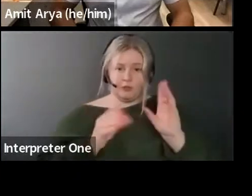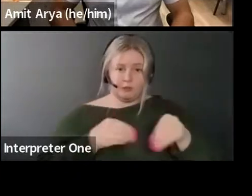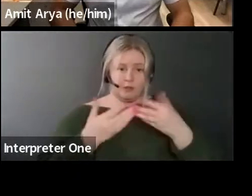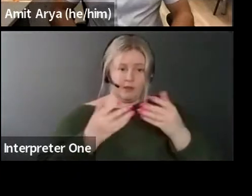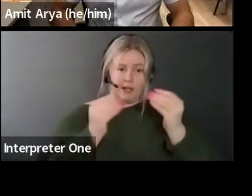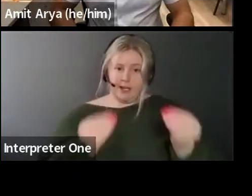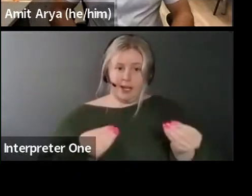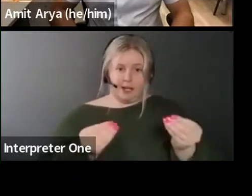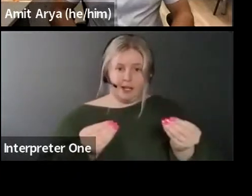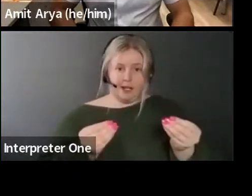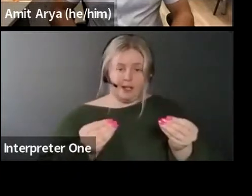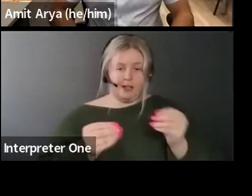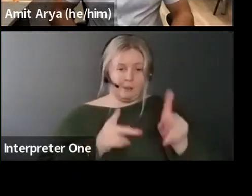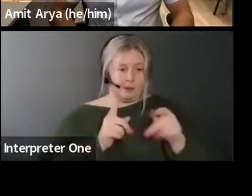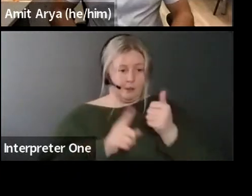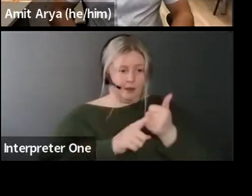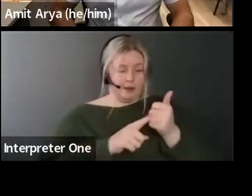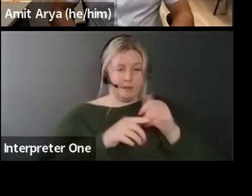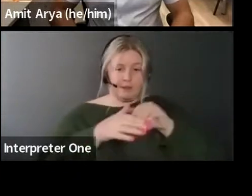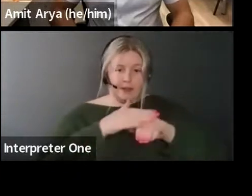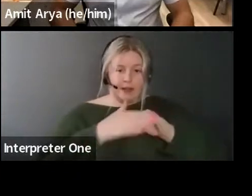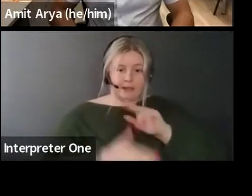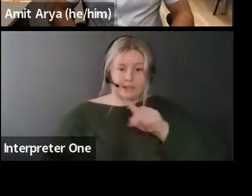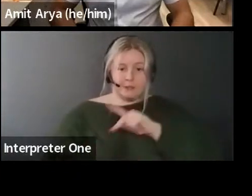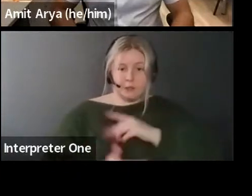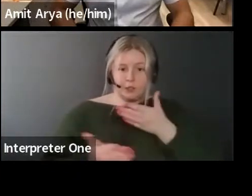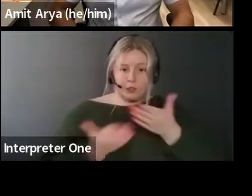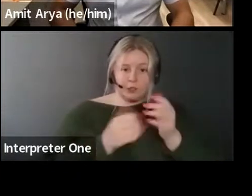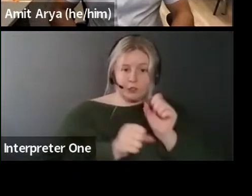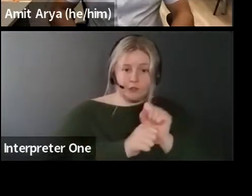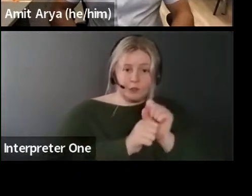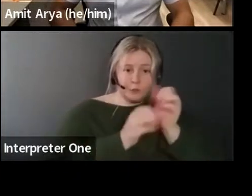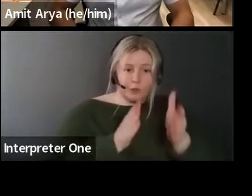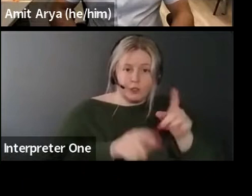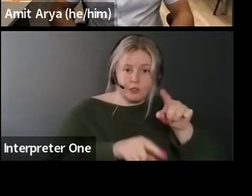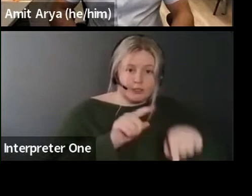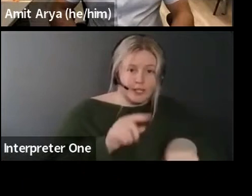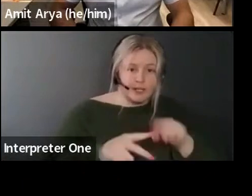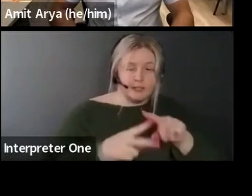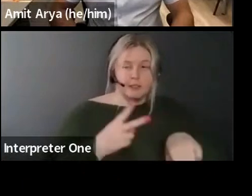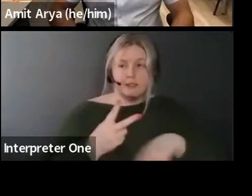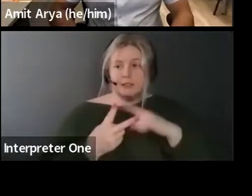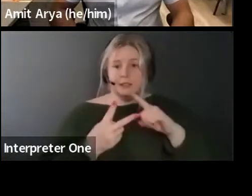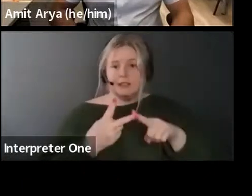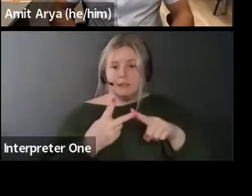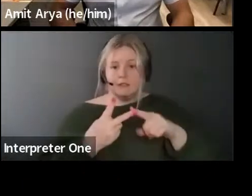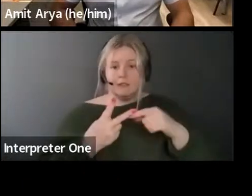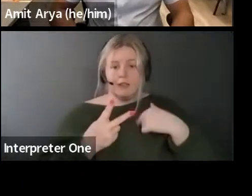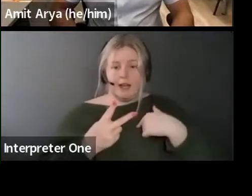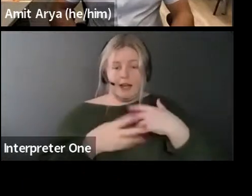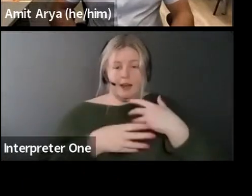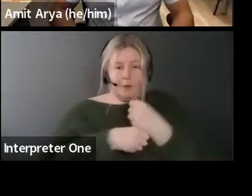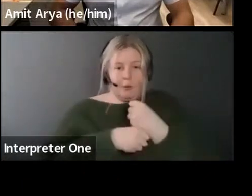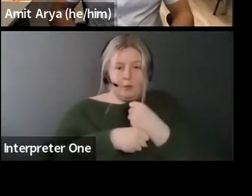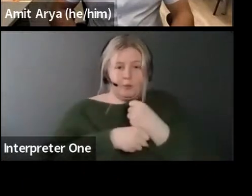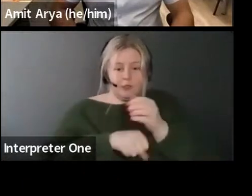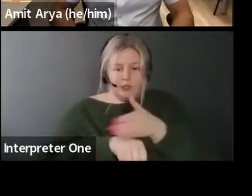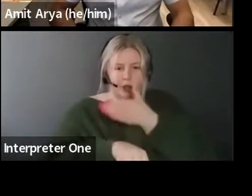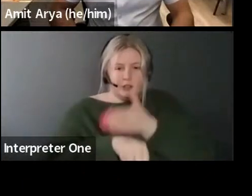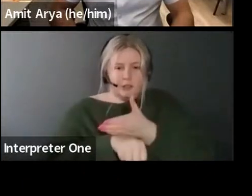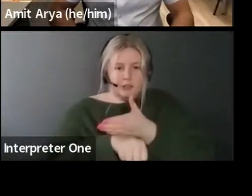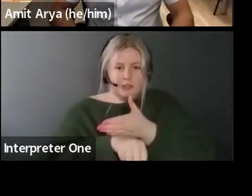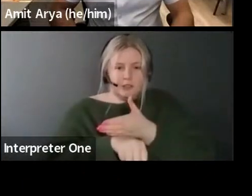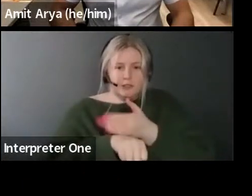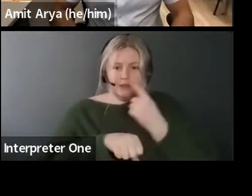people can't access like personal service workers, can't have like compression socks in time, you know,